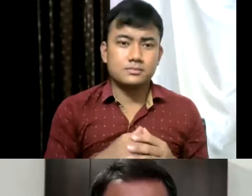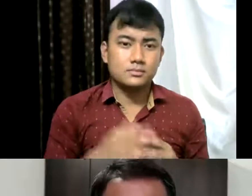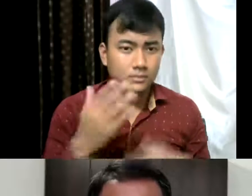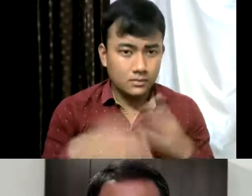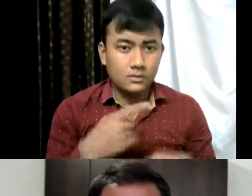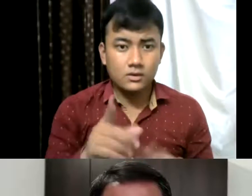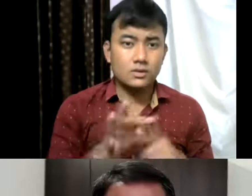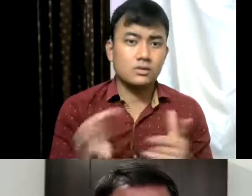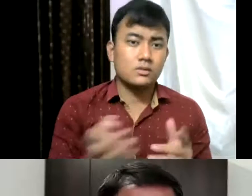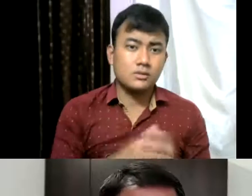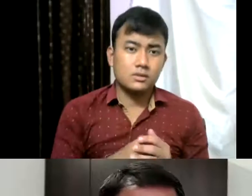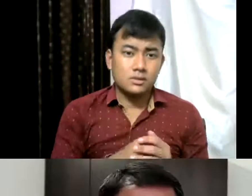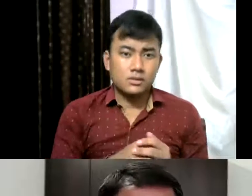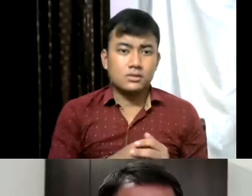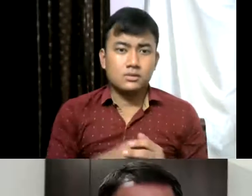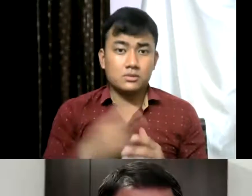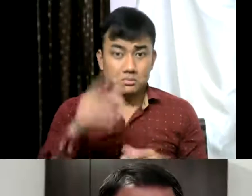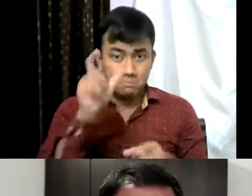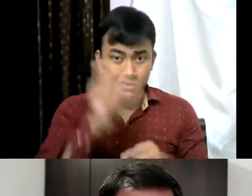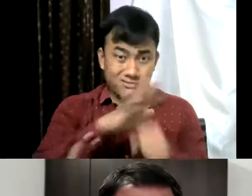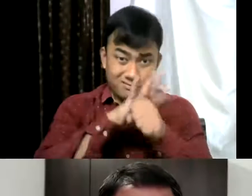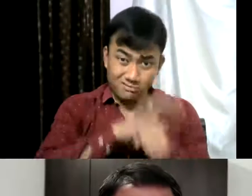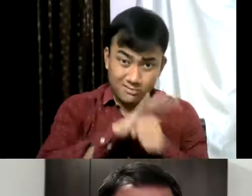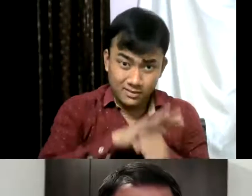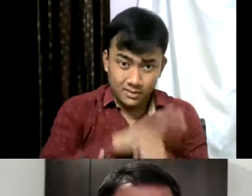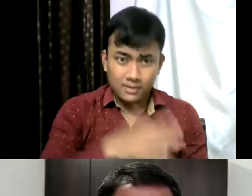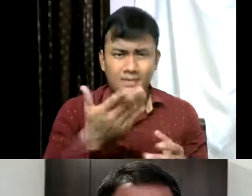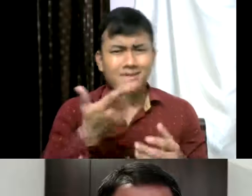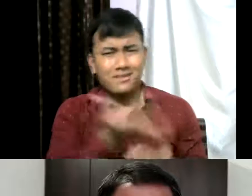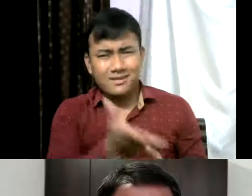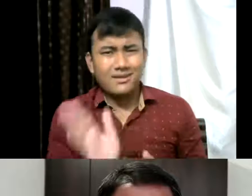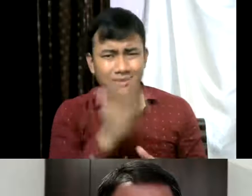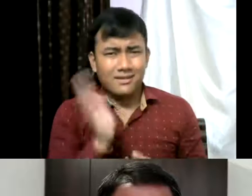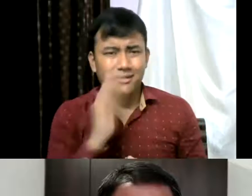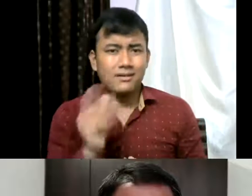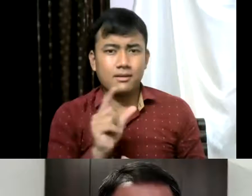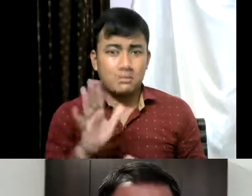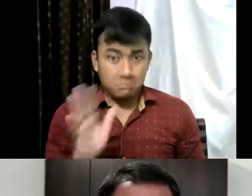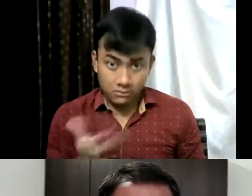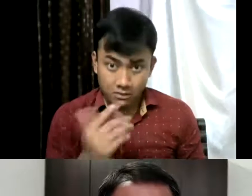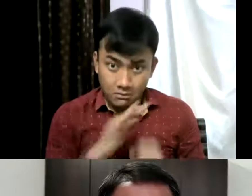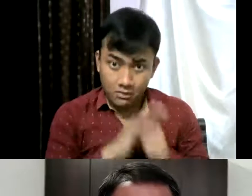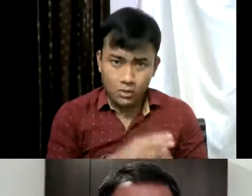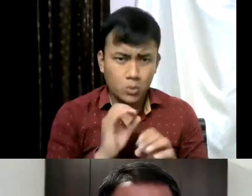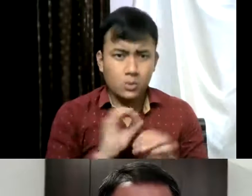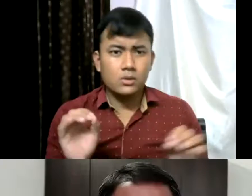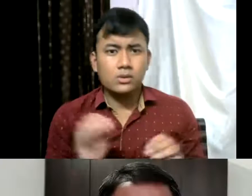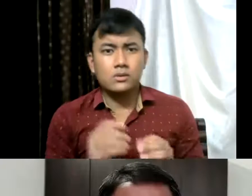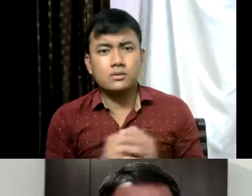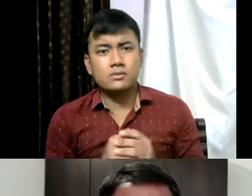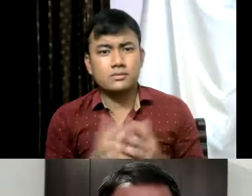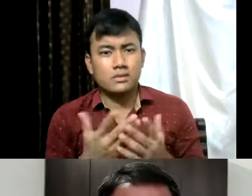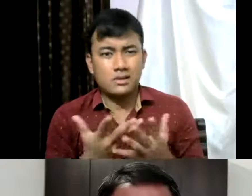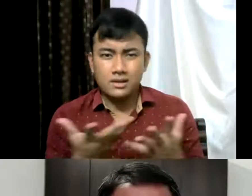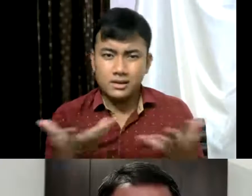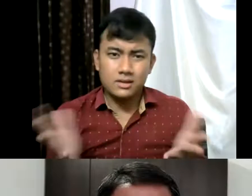can't report those profiles who are targeting you, the violence that you're subjected to on these platforms, because the way in